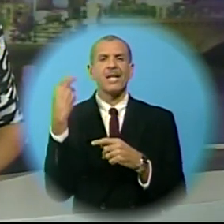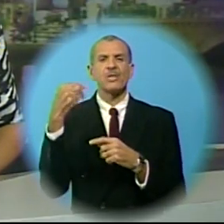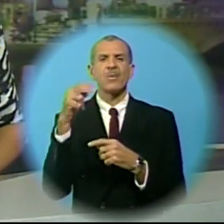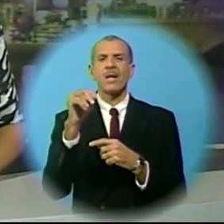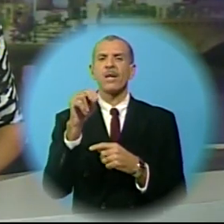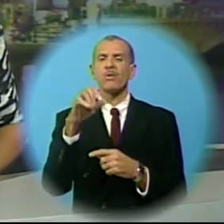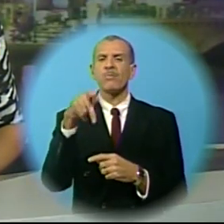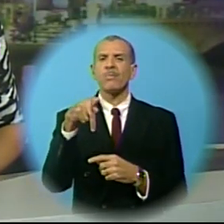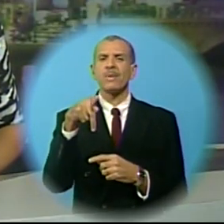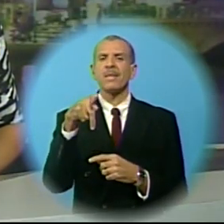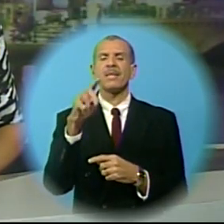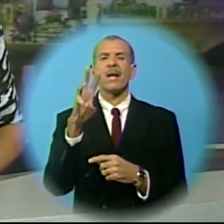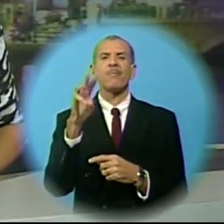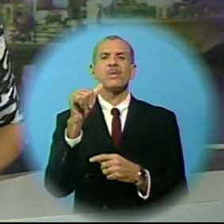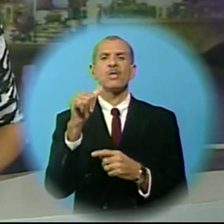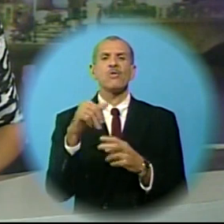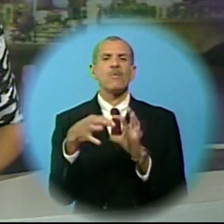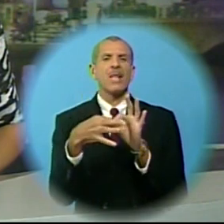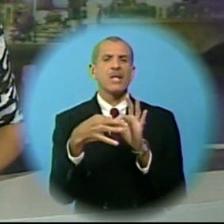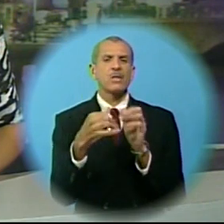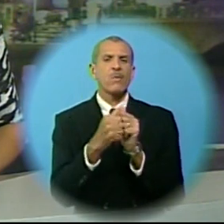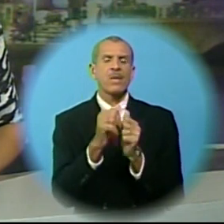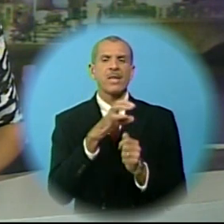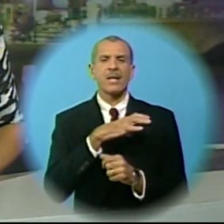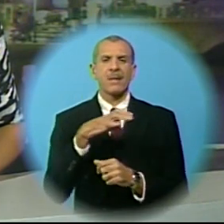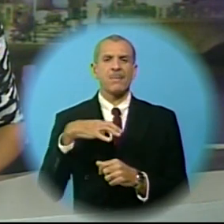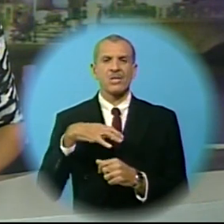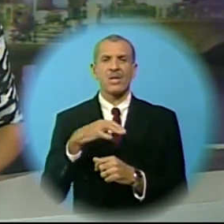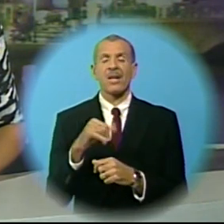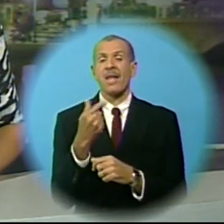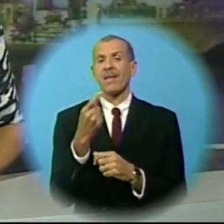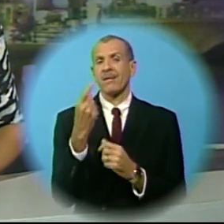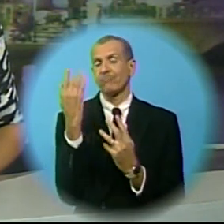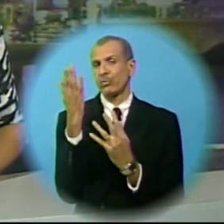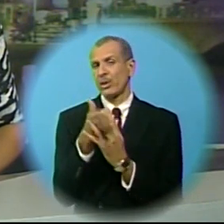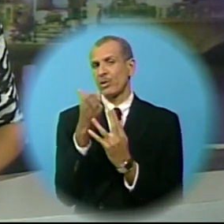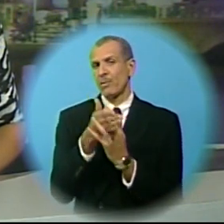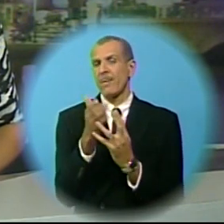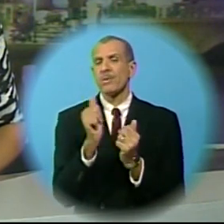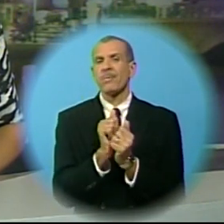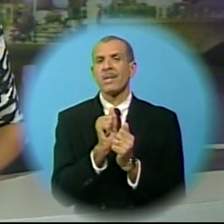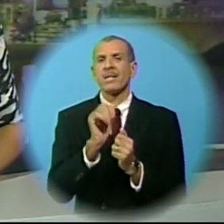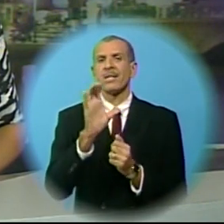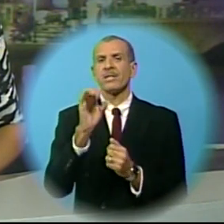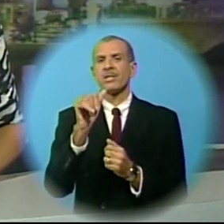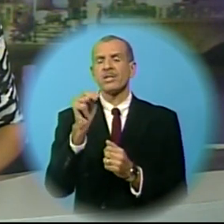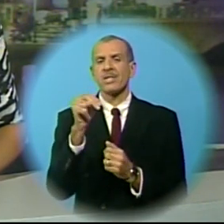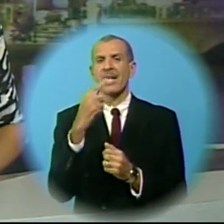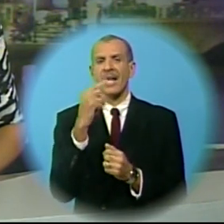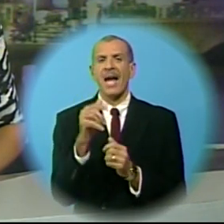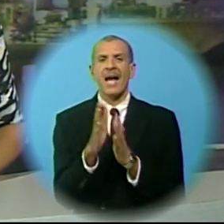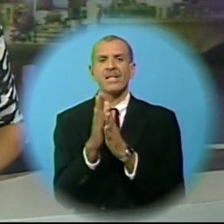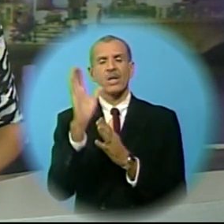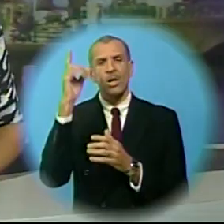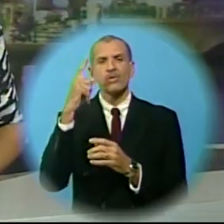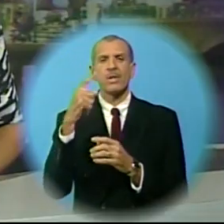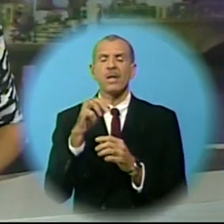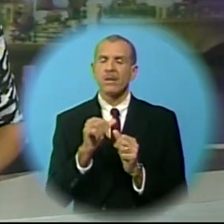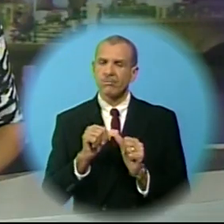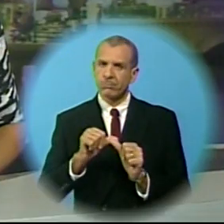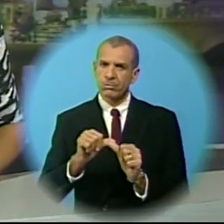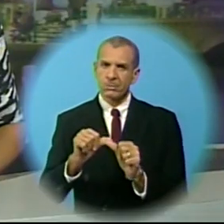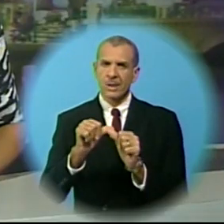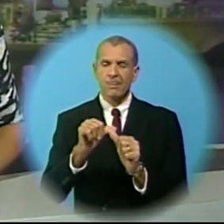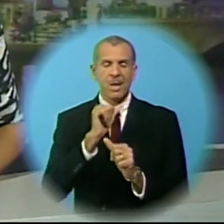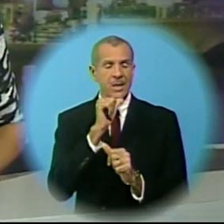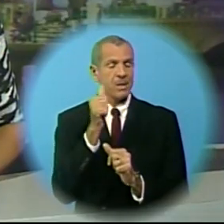NUPW's relationship with the commission. This prompted another interruption by the chair, who again asked Mr. Codrington to move on, but